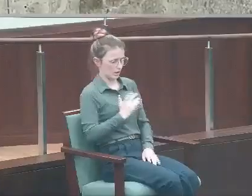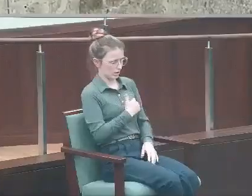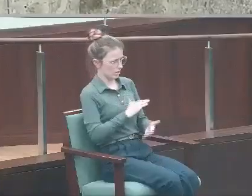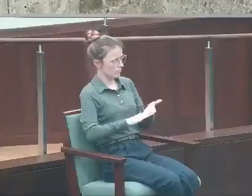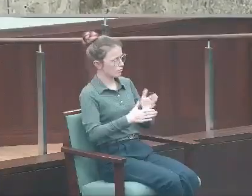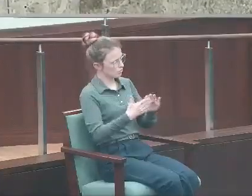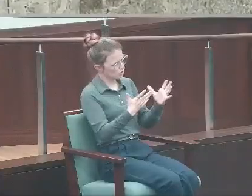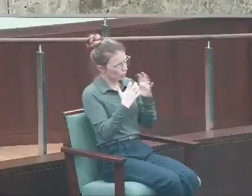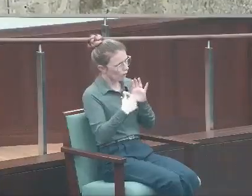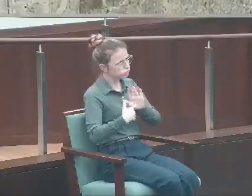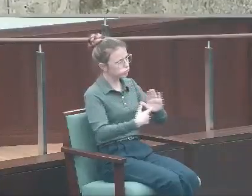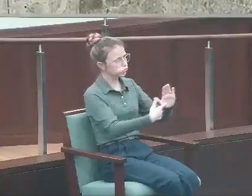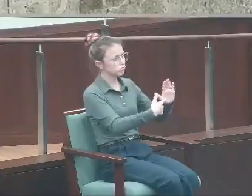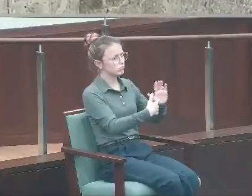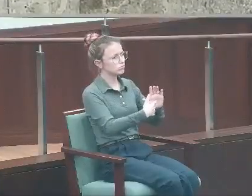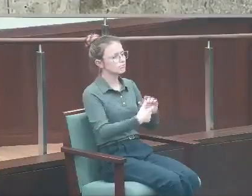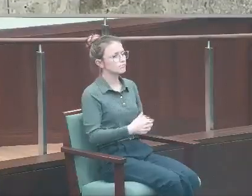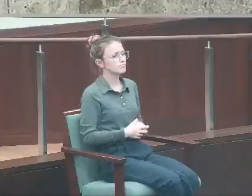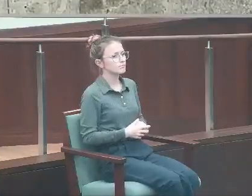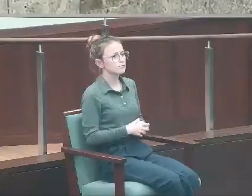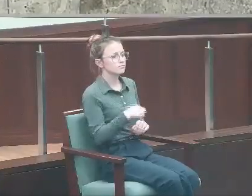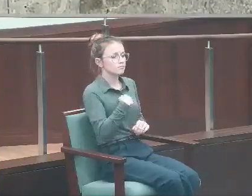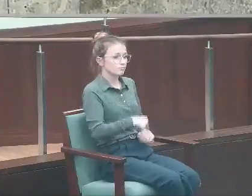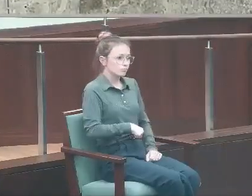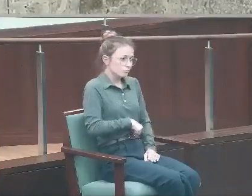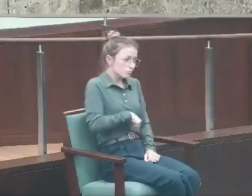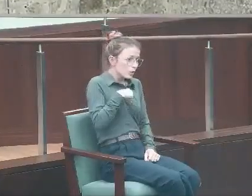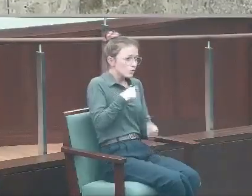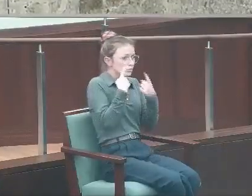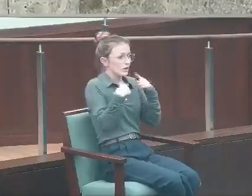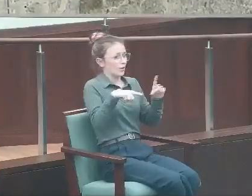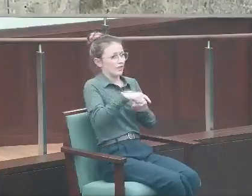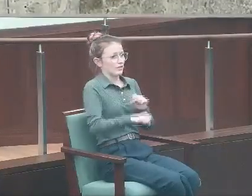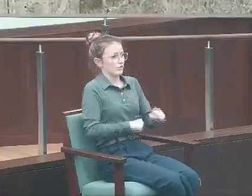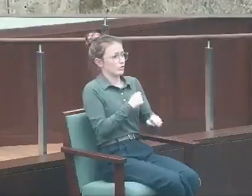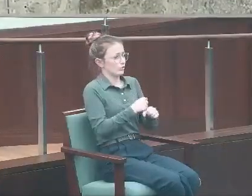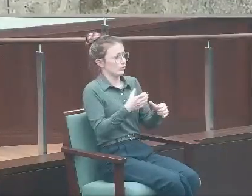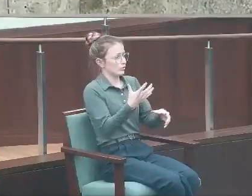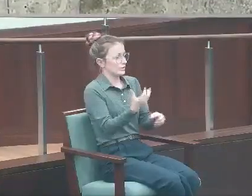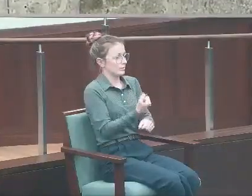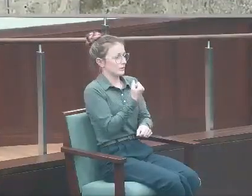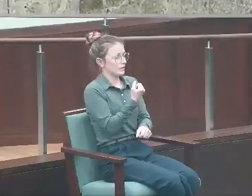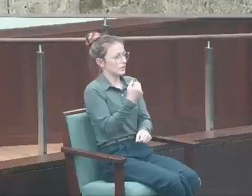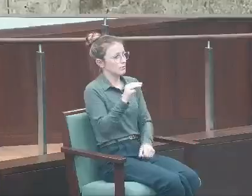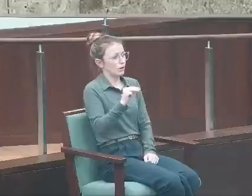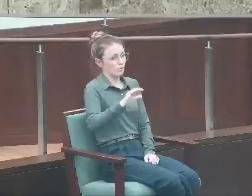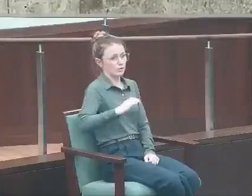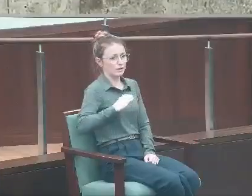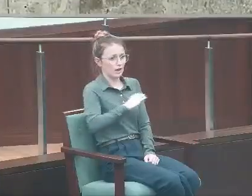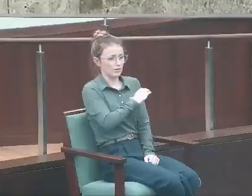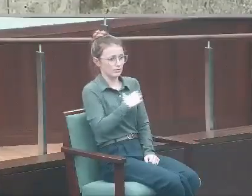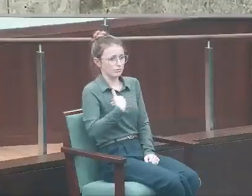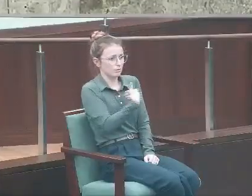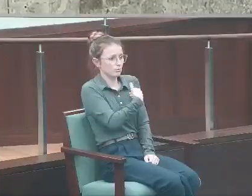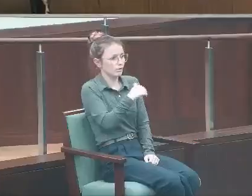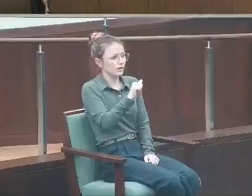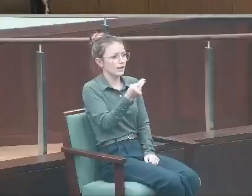to reflect. I am so proud to announce this year's recipient, Montgomery County Councilmember Andrew